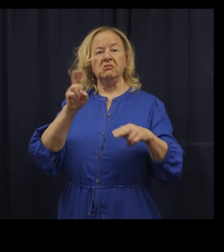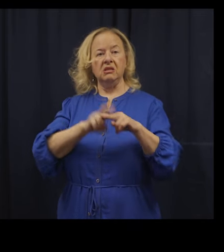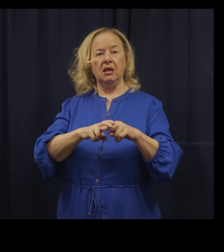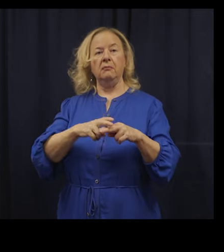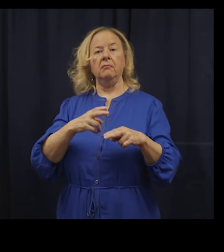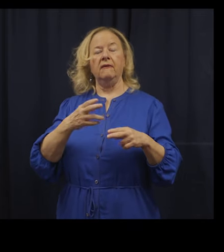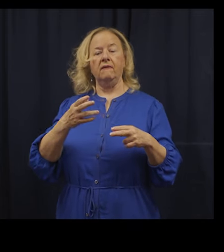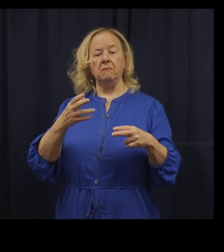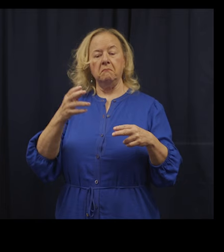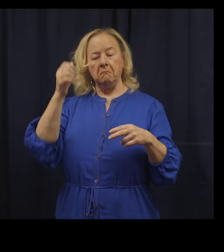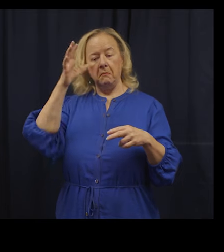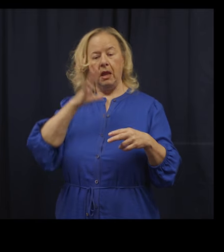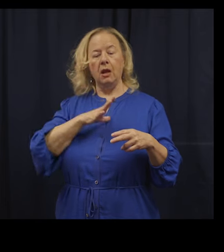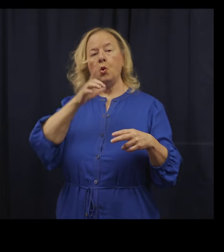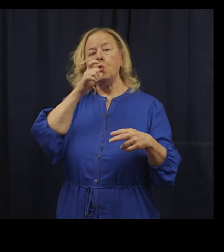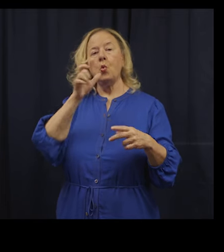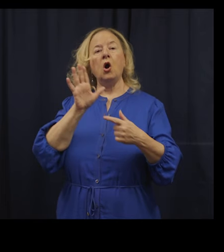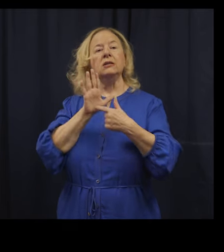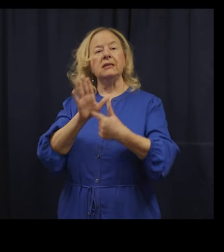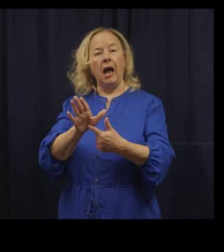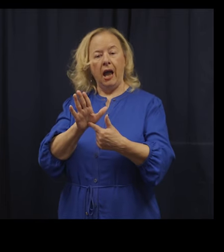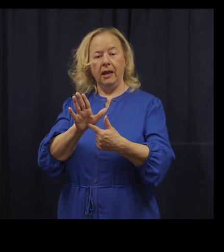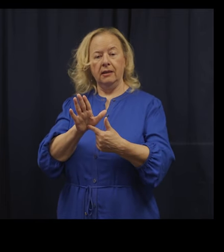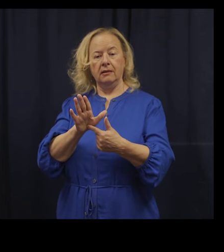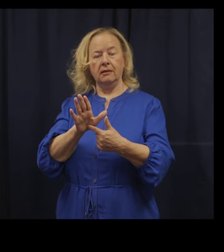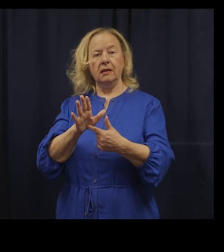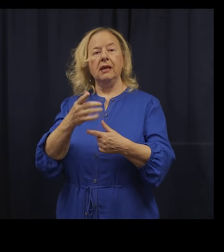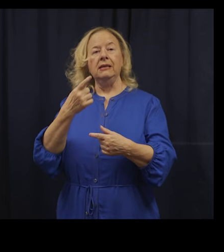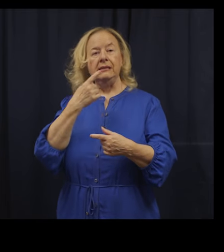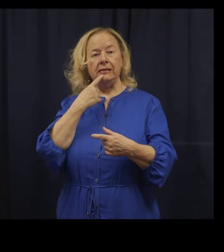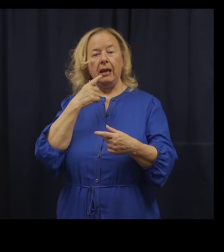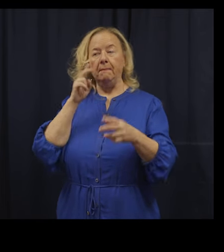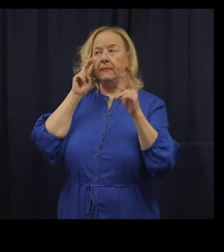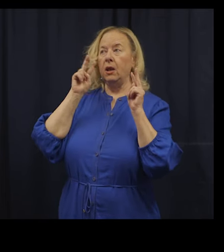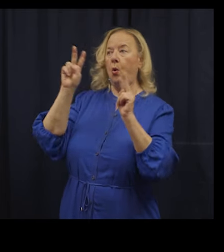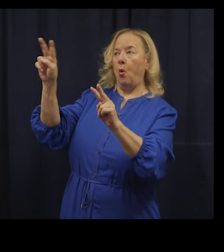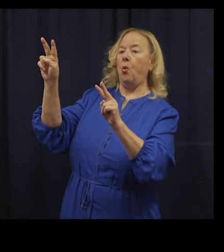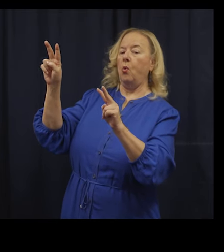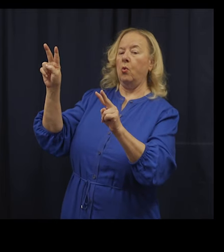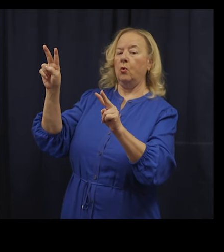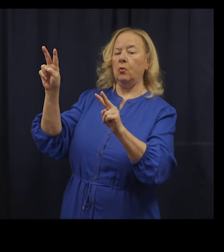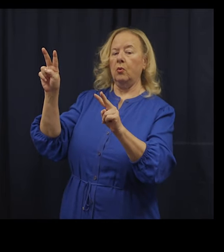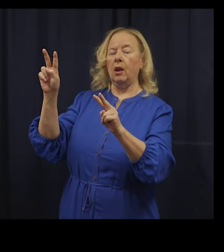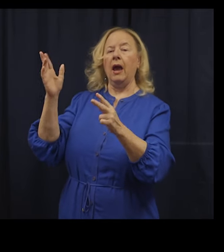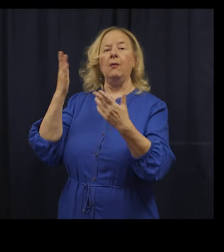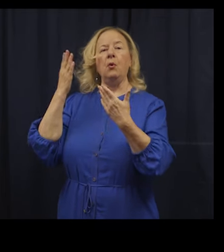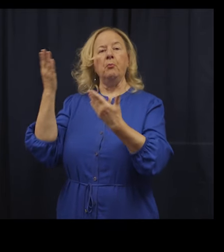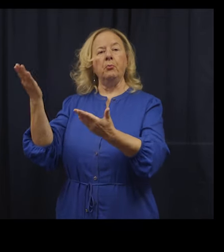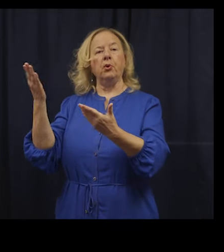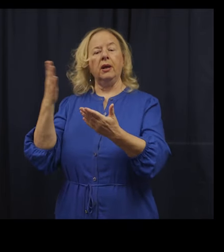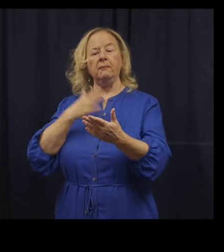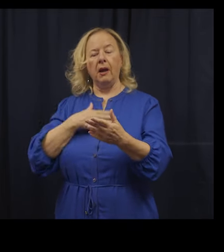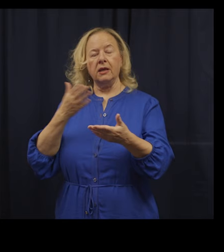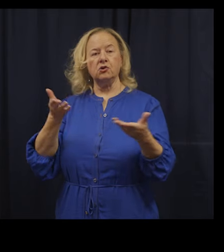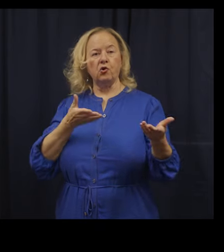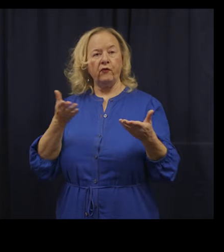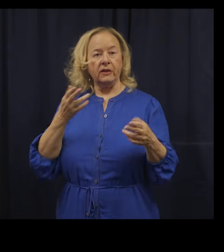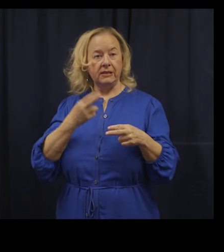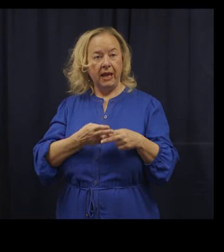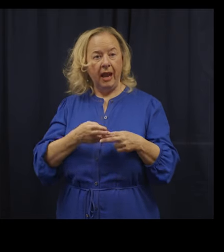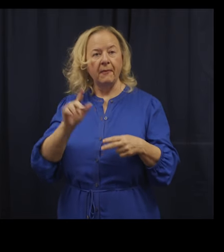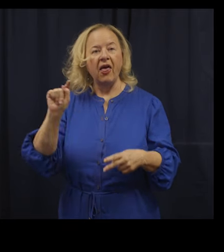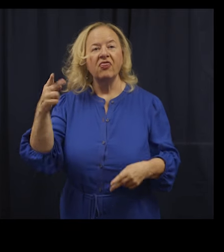men who are a sign. And then he says, behold, I will bring forth my servant, and what's his name?